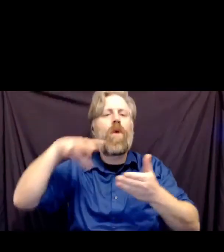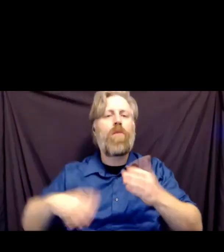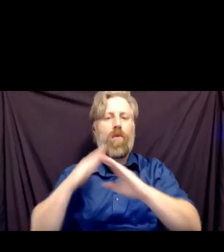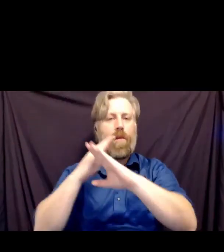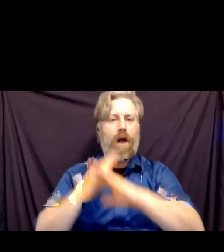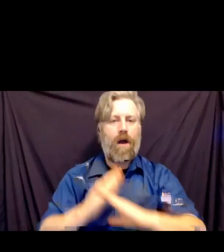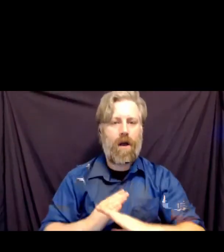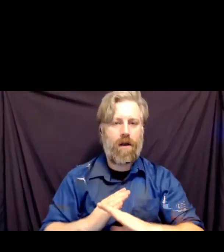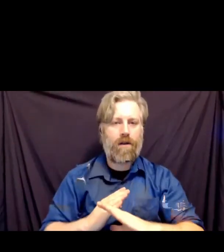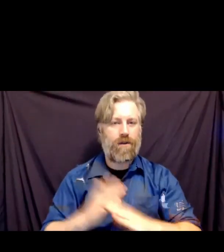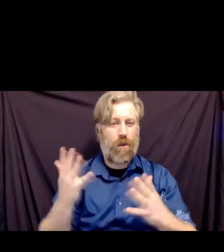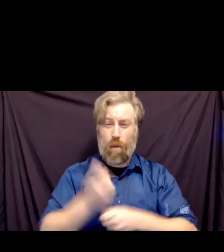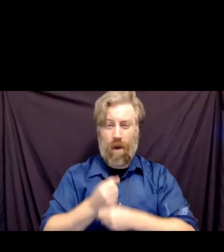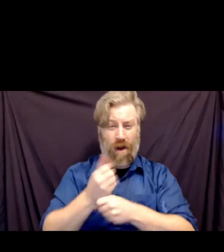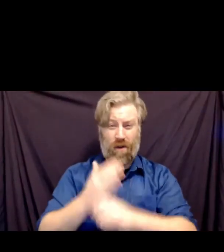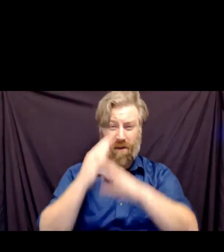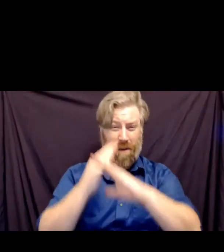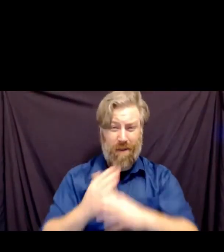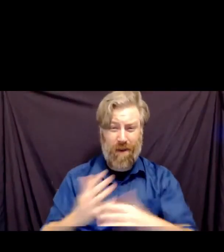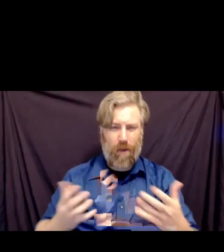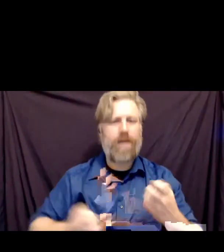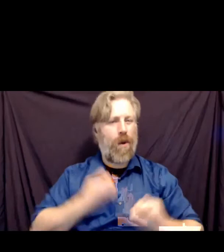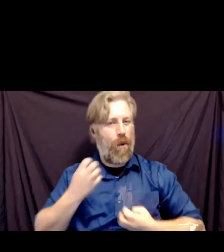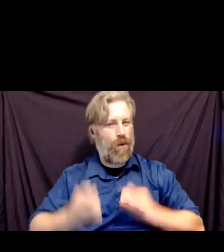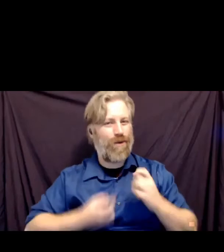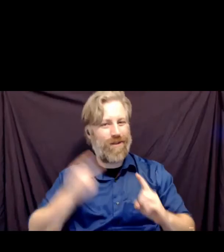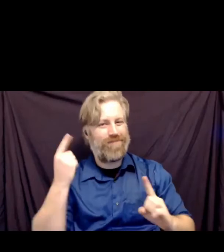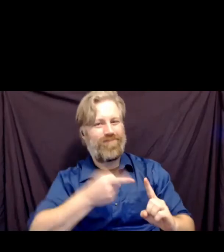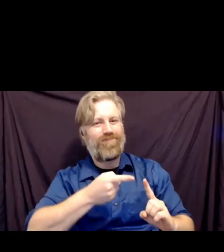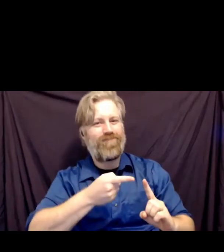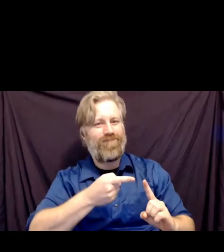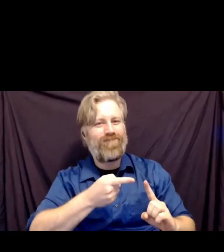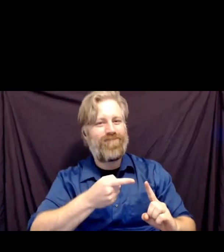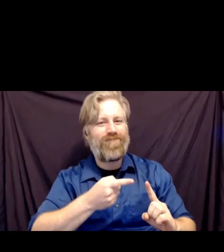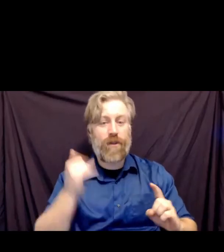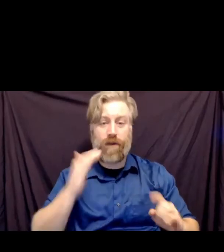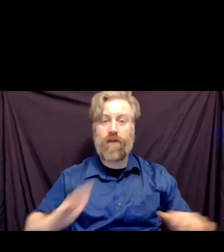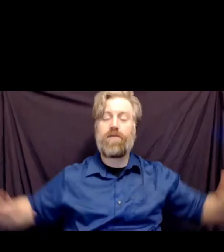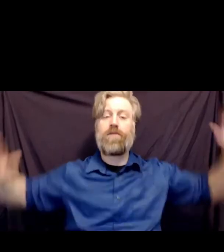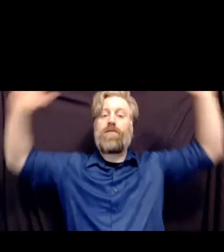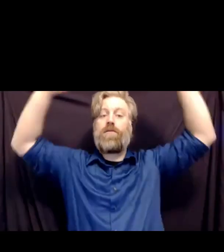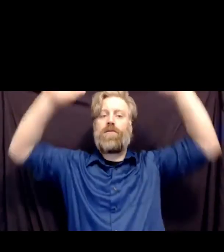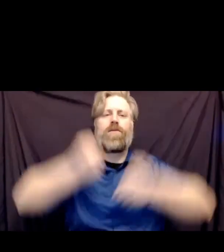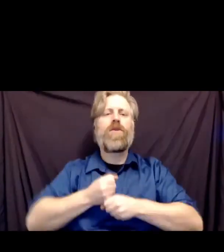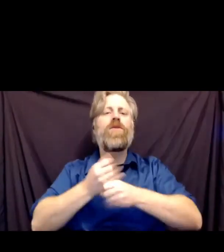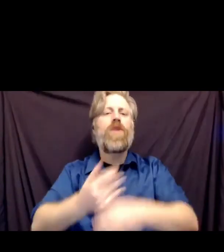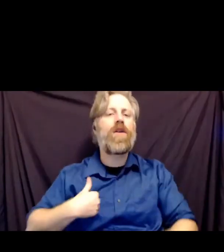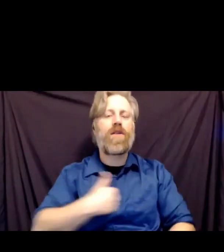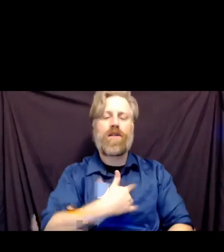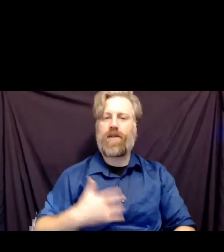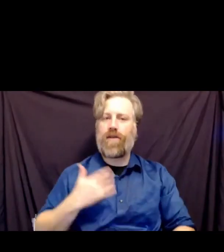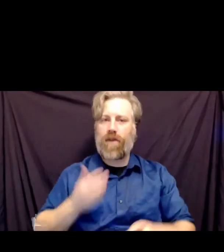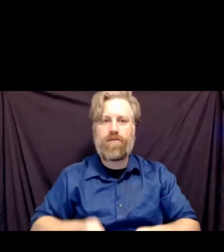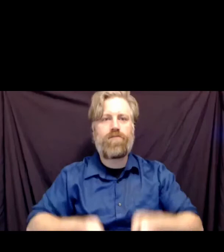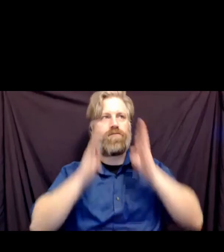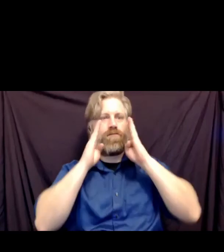is our emotions. So this is helping us to be very, very present in the present moment in time, focusing on what's